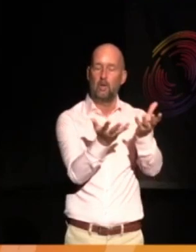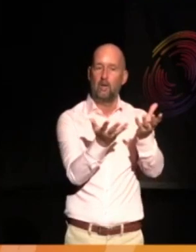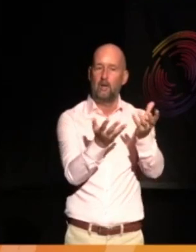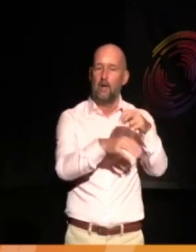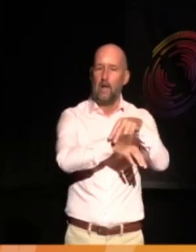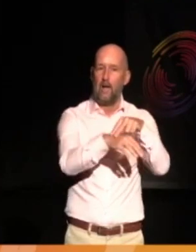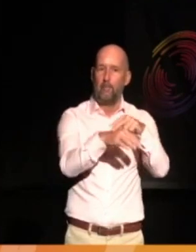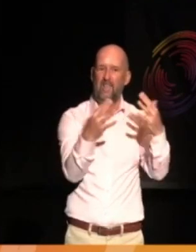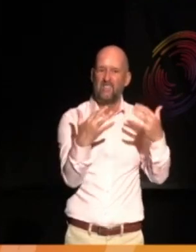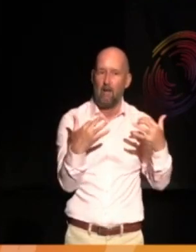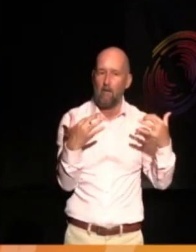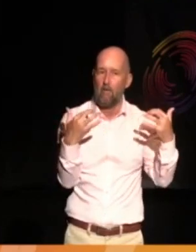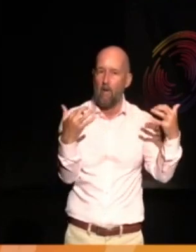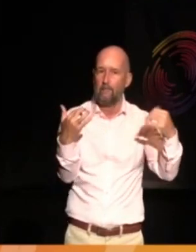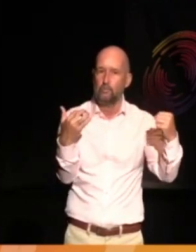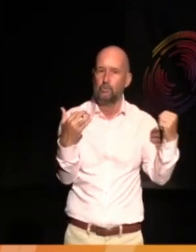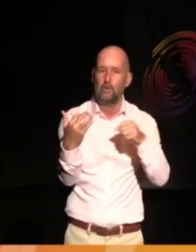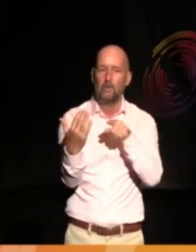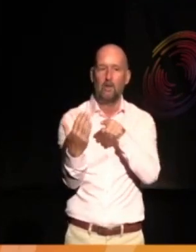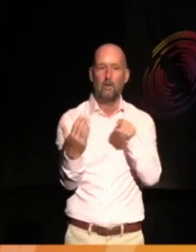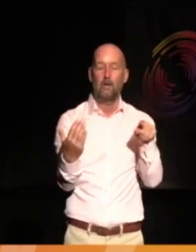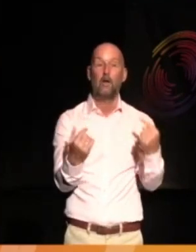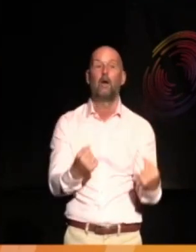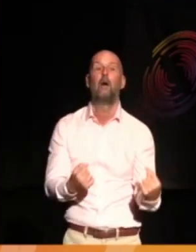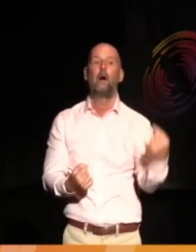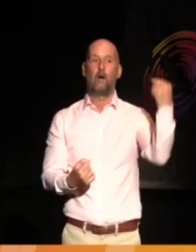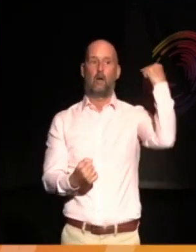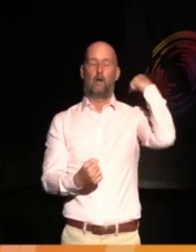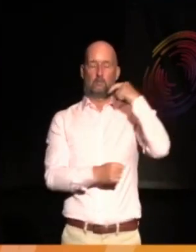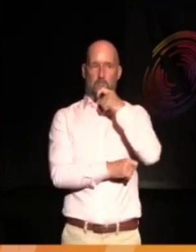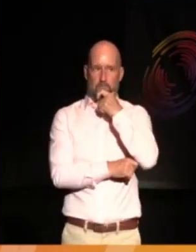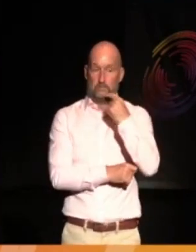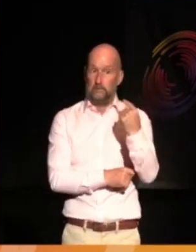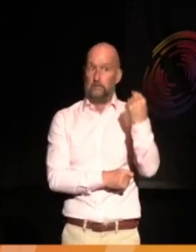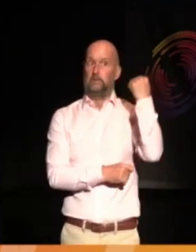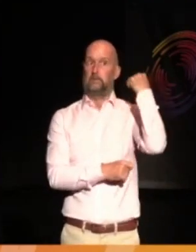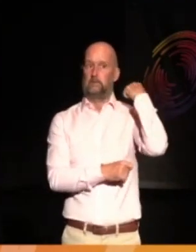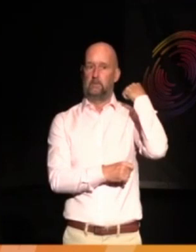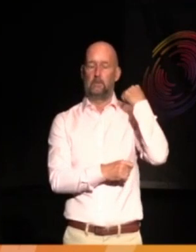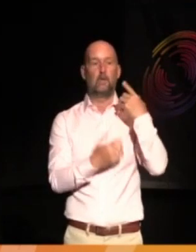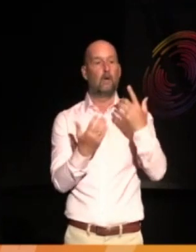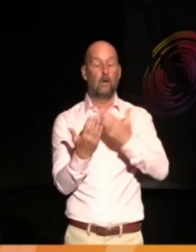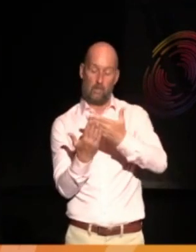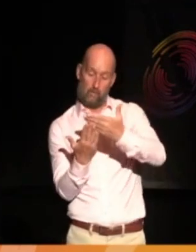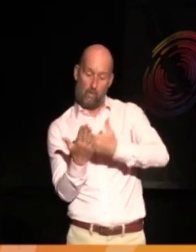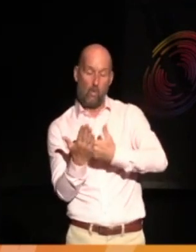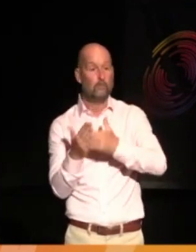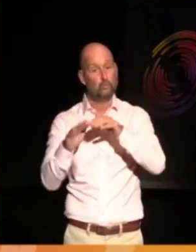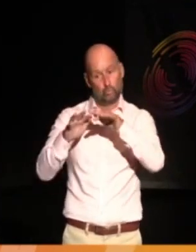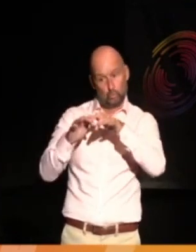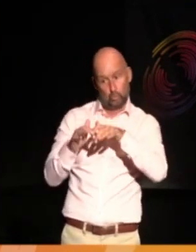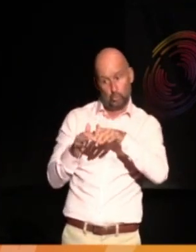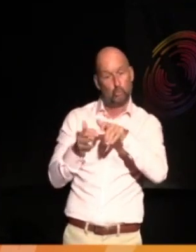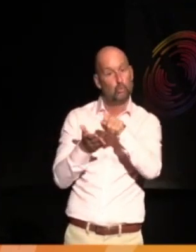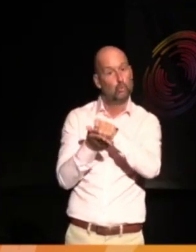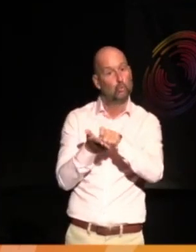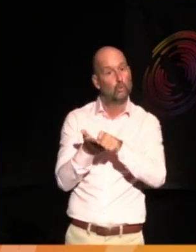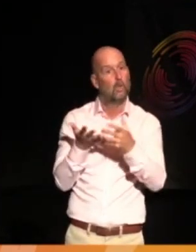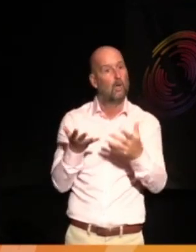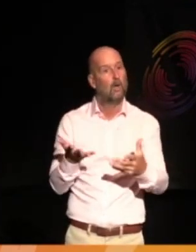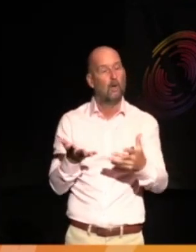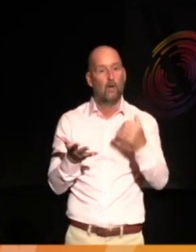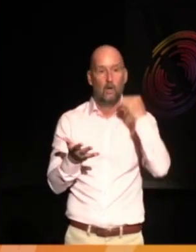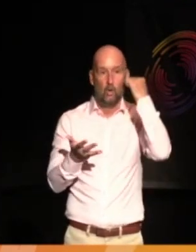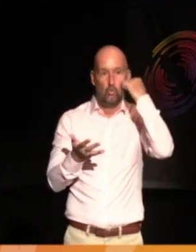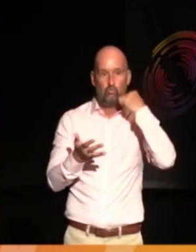a certain amount of equanimity, thinking, yes, in those days. But if the poems are written now, speaking of the racial